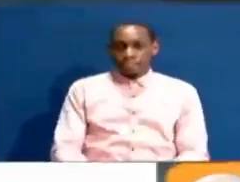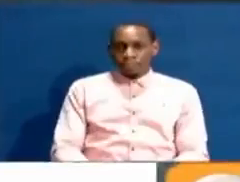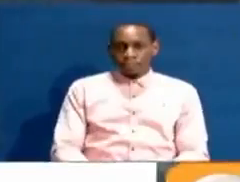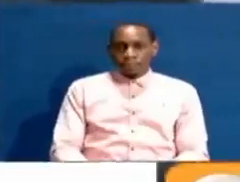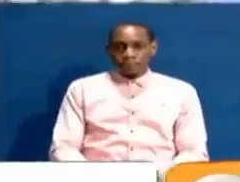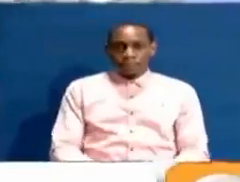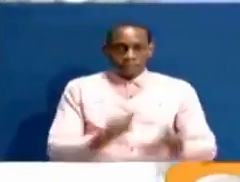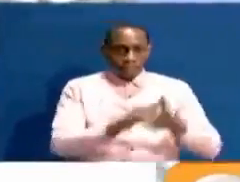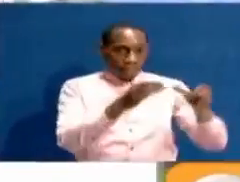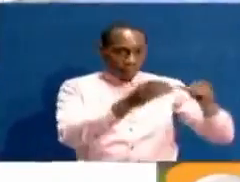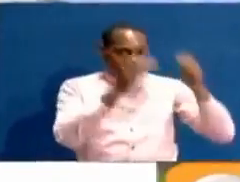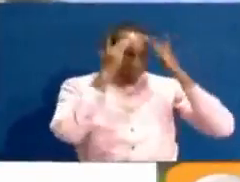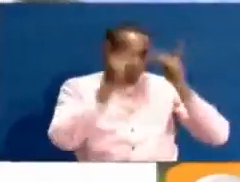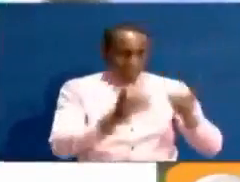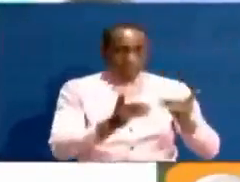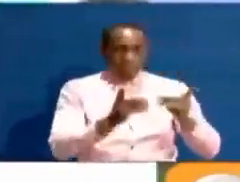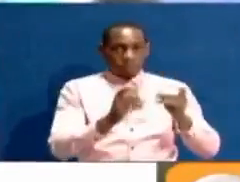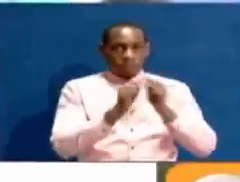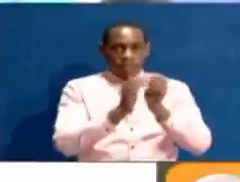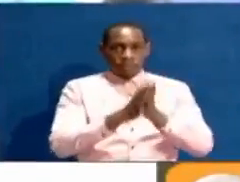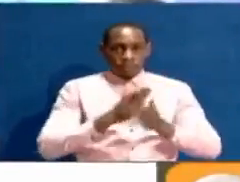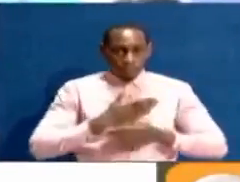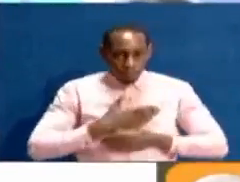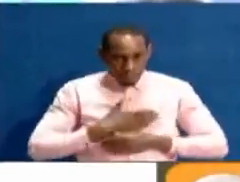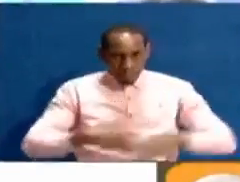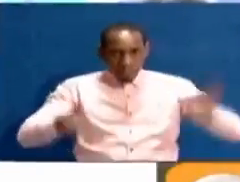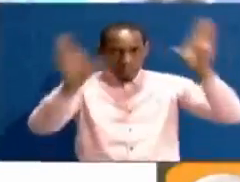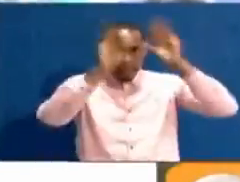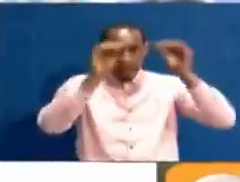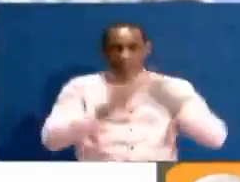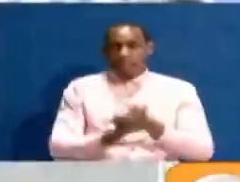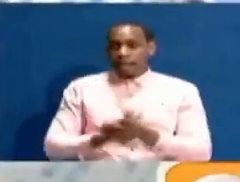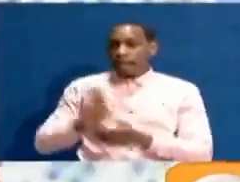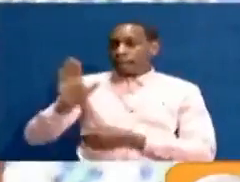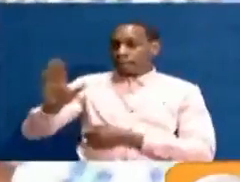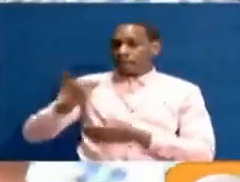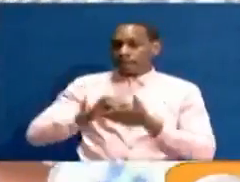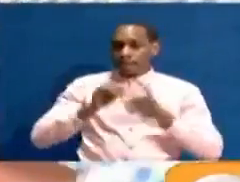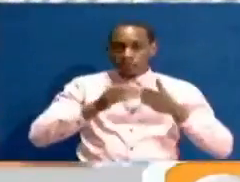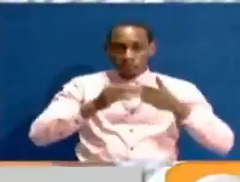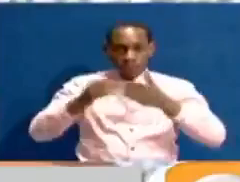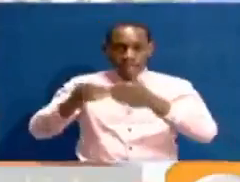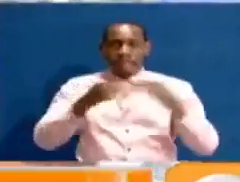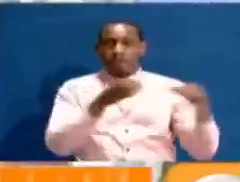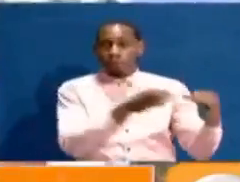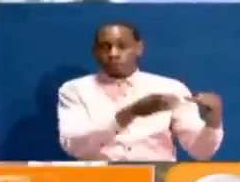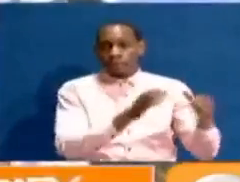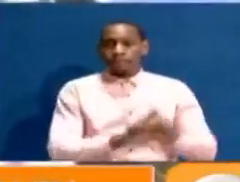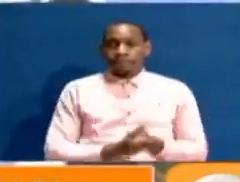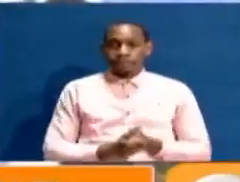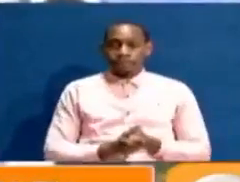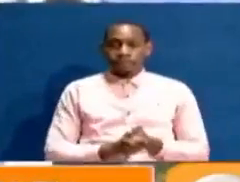mrengo tutaamua na mheshimiwa rais. Wewe ndio uko mbele ya mrengo.